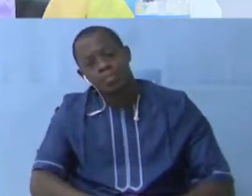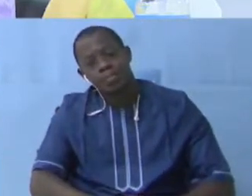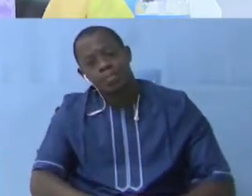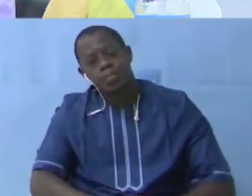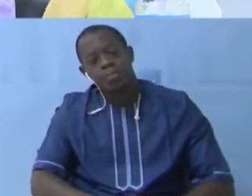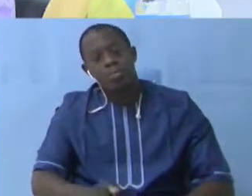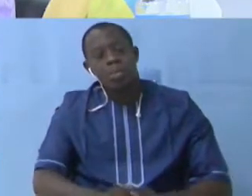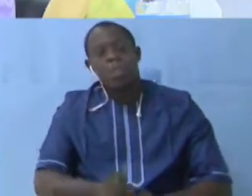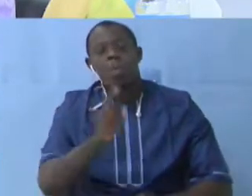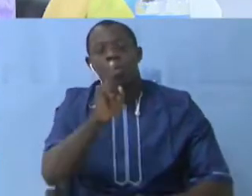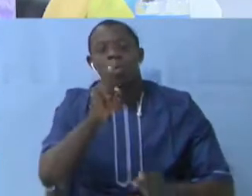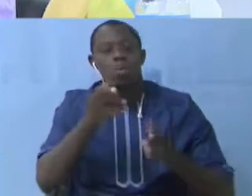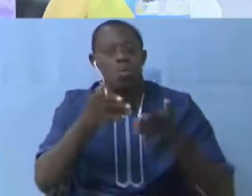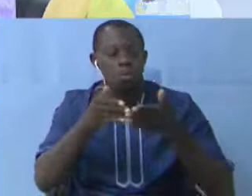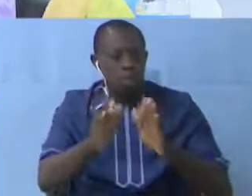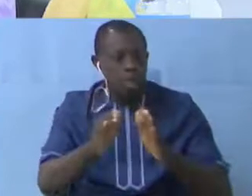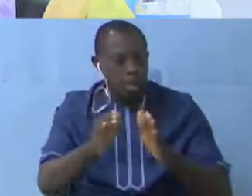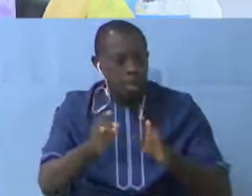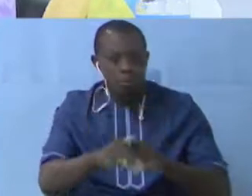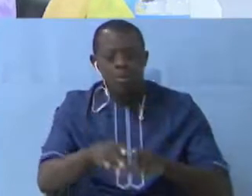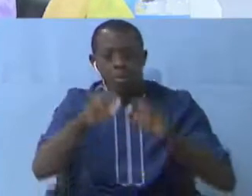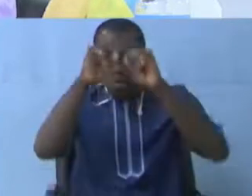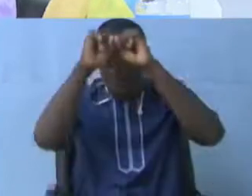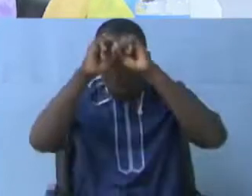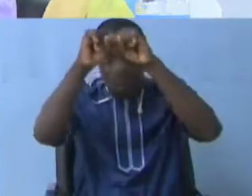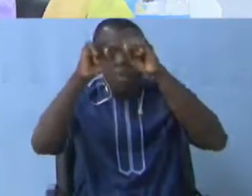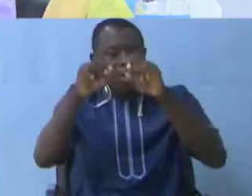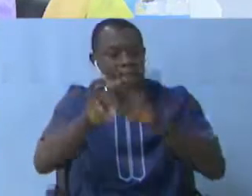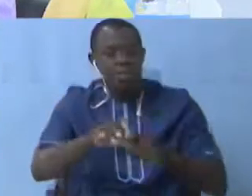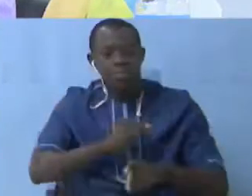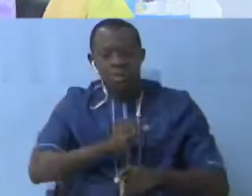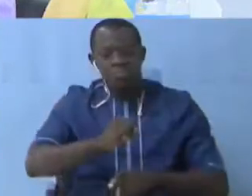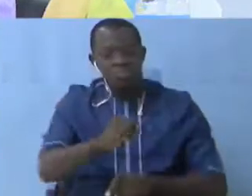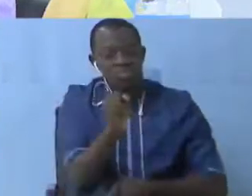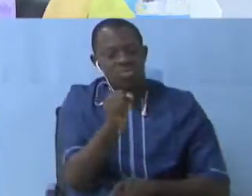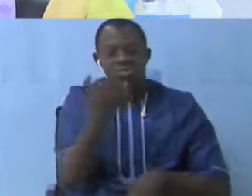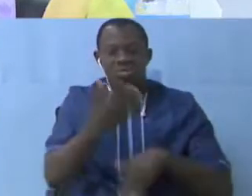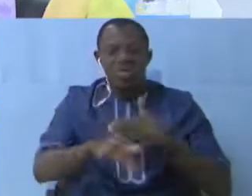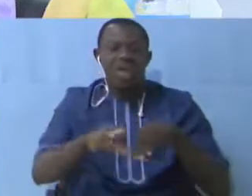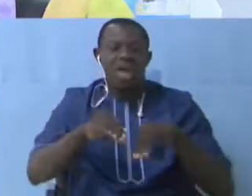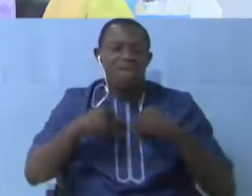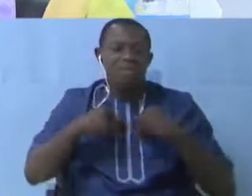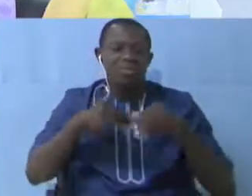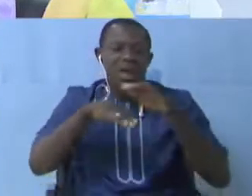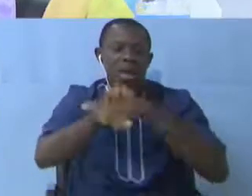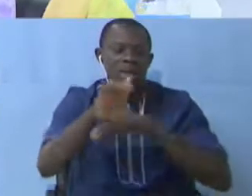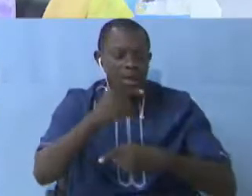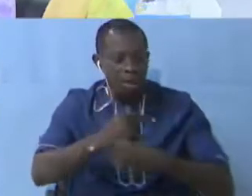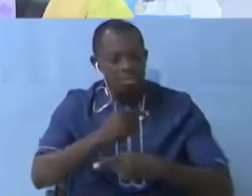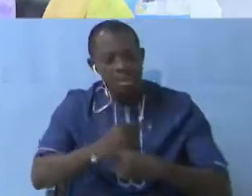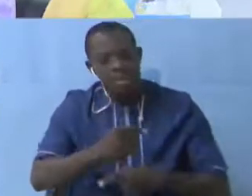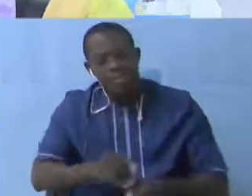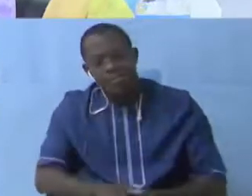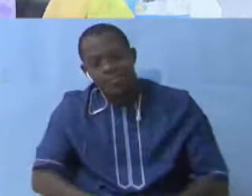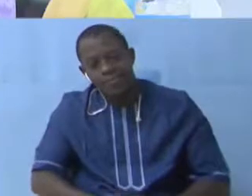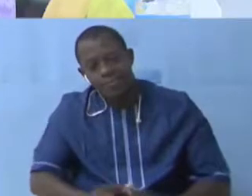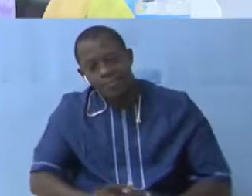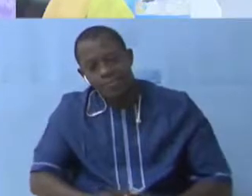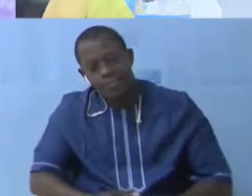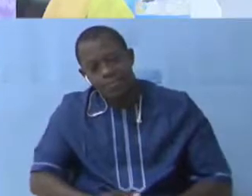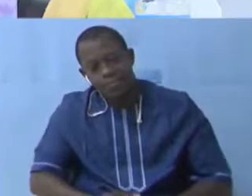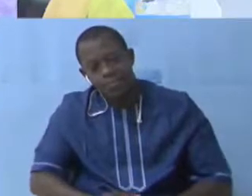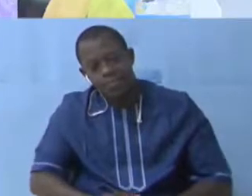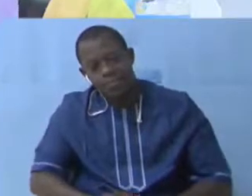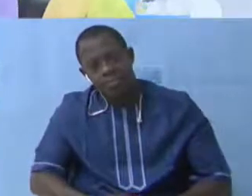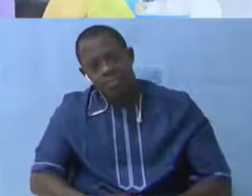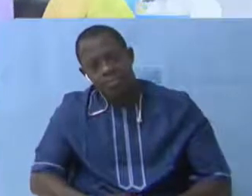in the process, the authorities refused entry. waaye nag kilifa yi nag ci réew mi dal di bañ na daal du niw bi du